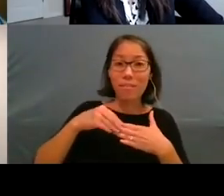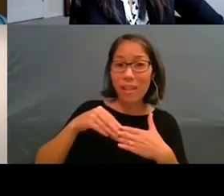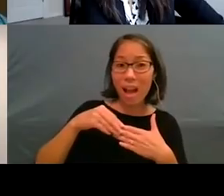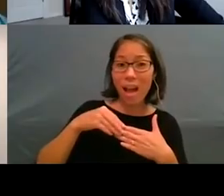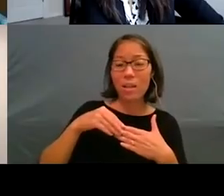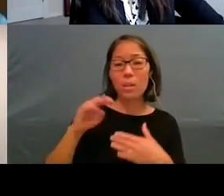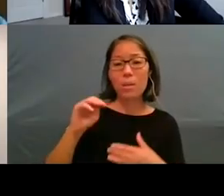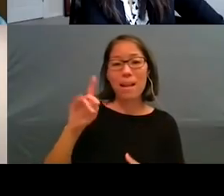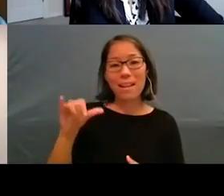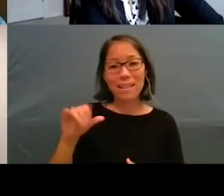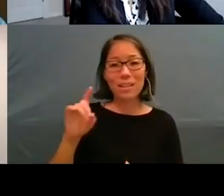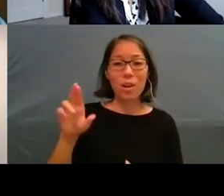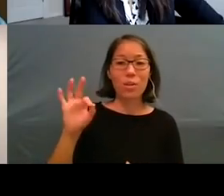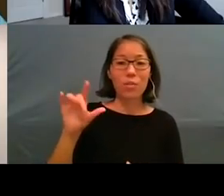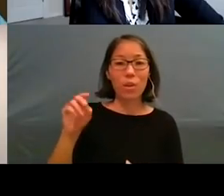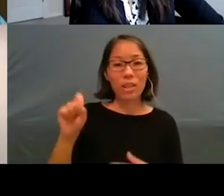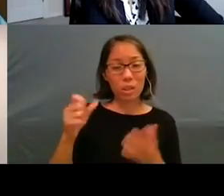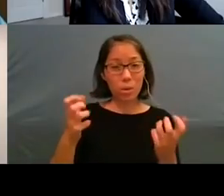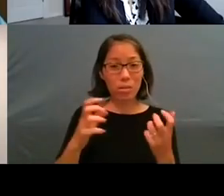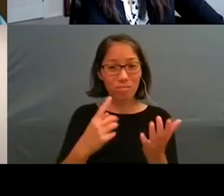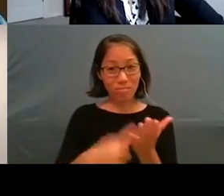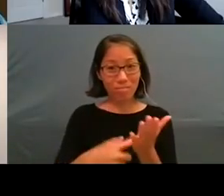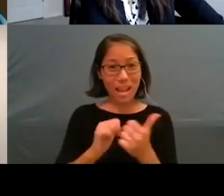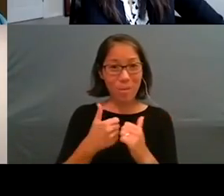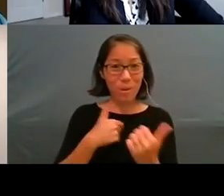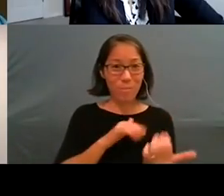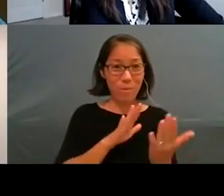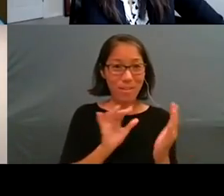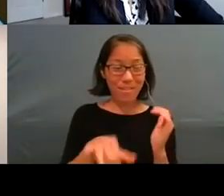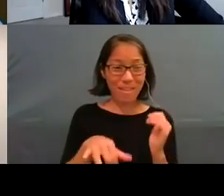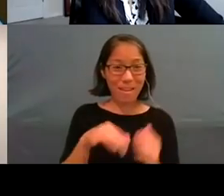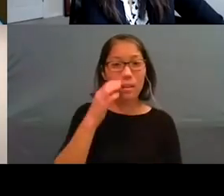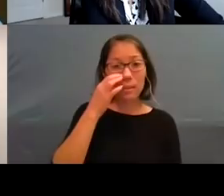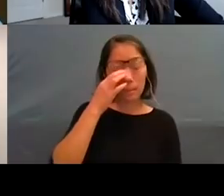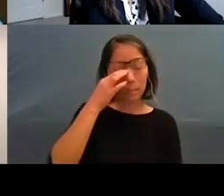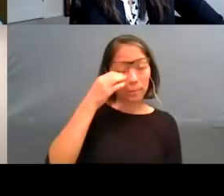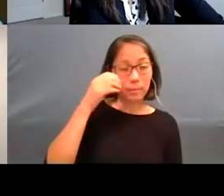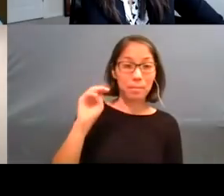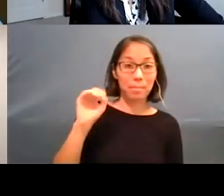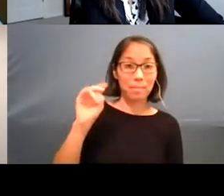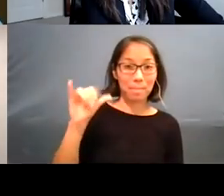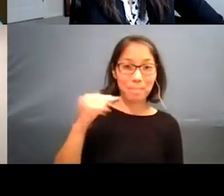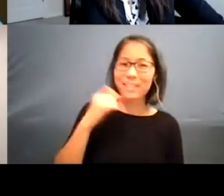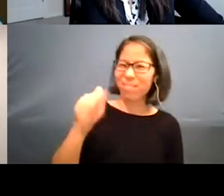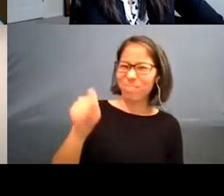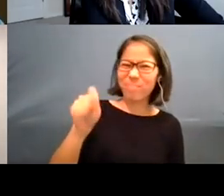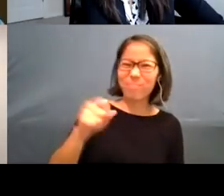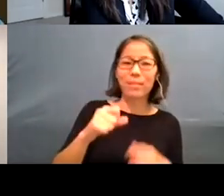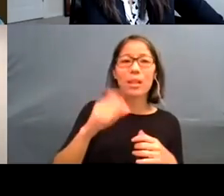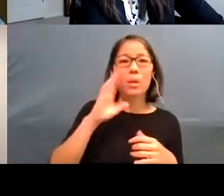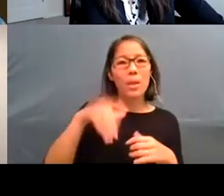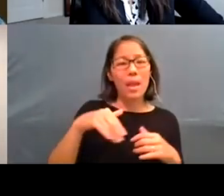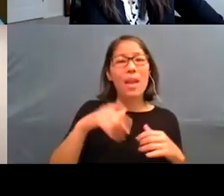Mandy, Dr. Flores, do you want to talk a little bit about how we're approaching that? Yeah, absolutely. Because we know in this environment that family situations may